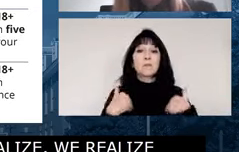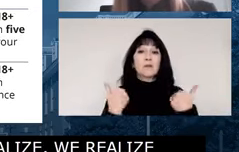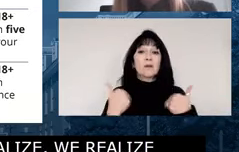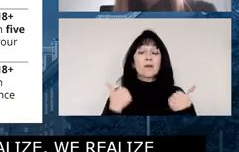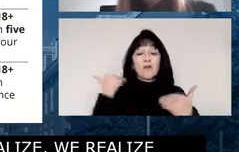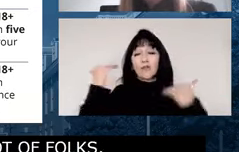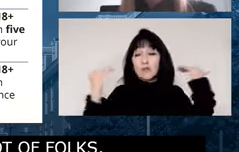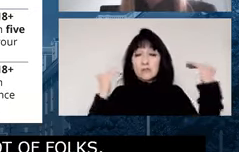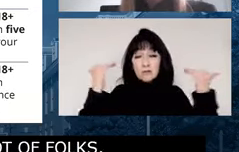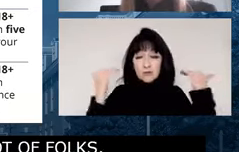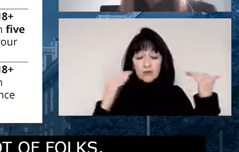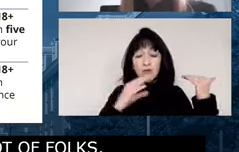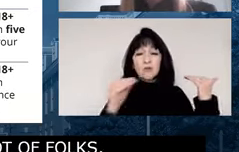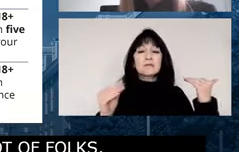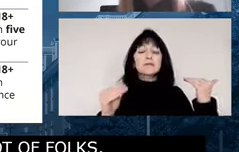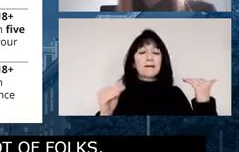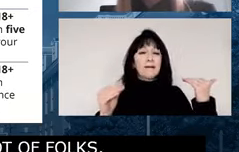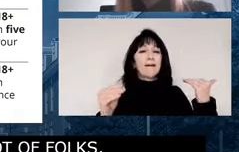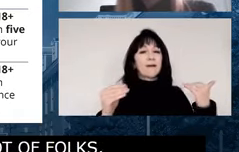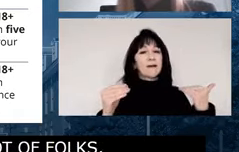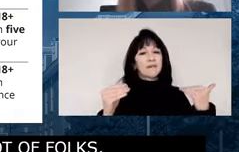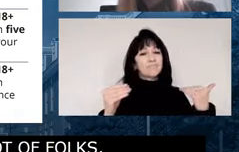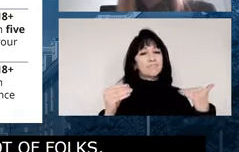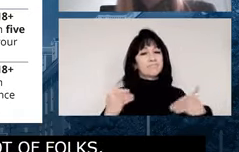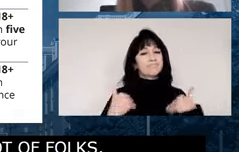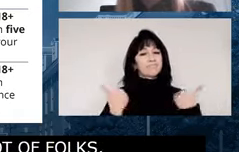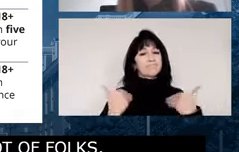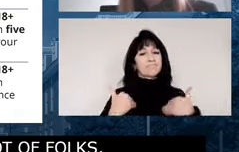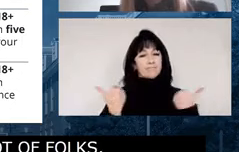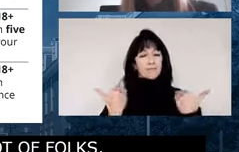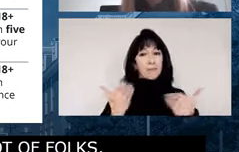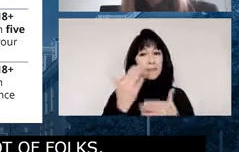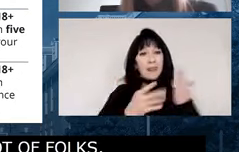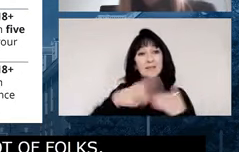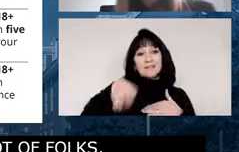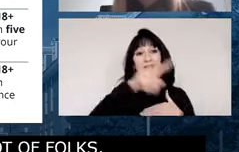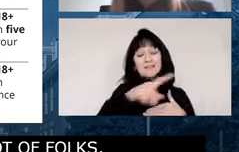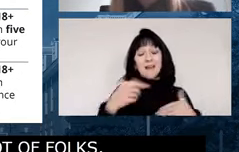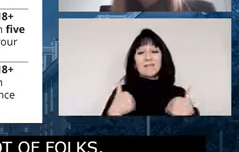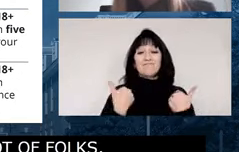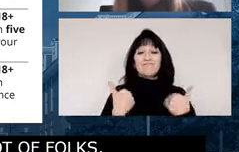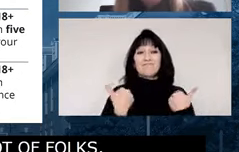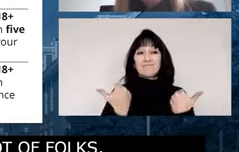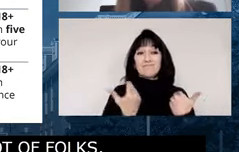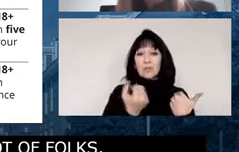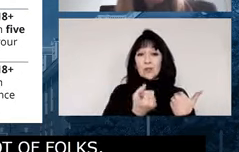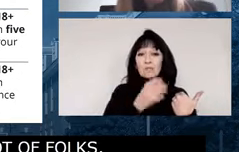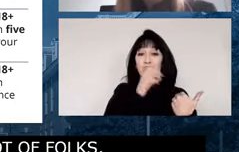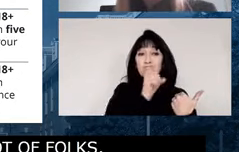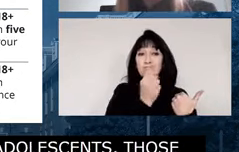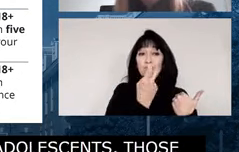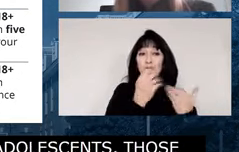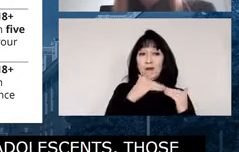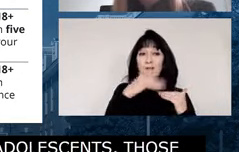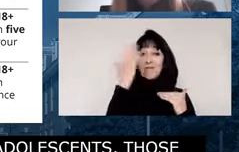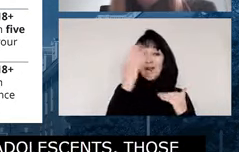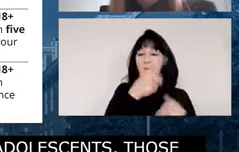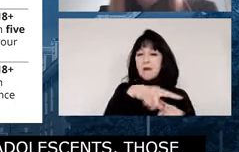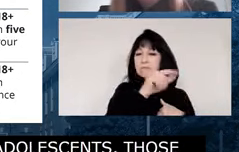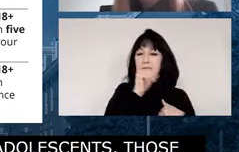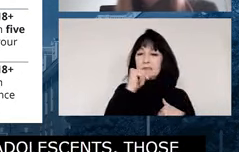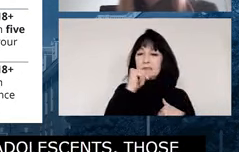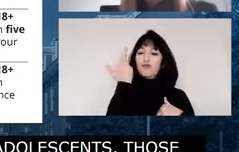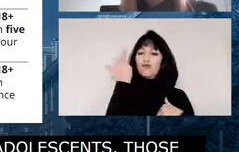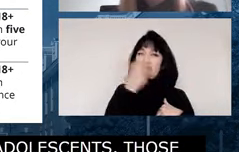and adolescents, those 12 and up, don't realize that not only are they eligible for, but that they should get a